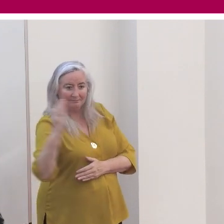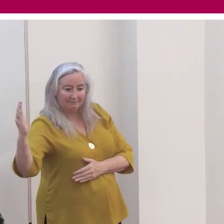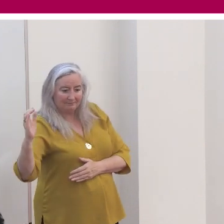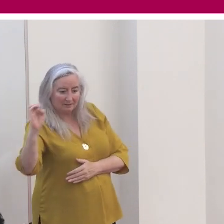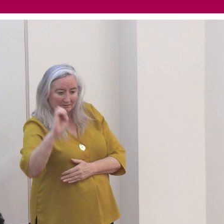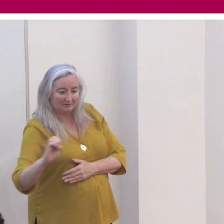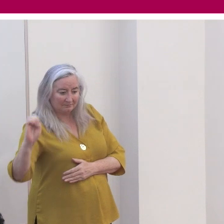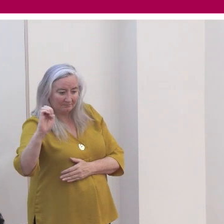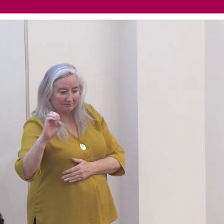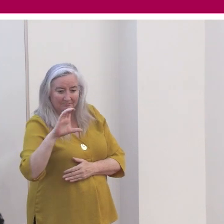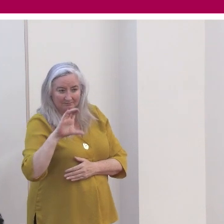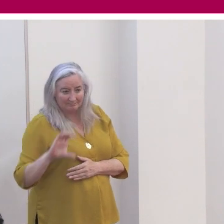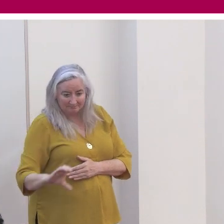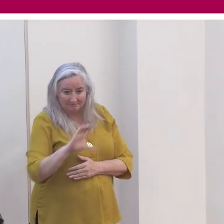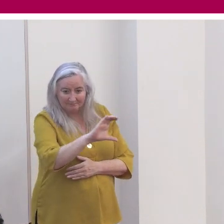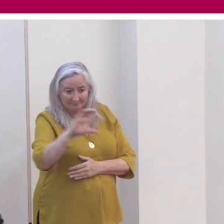presentation.